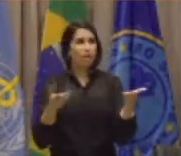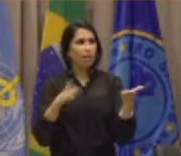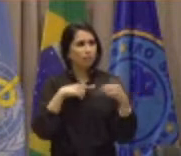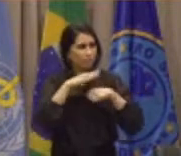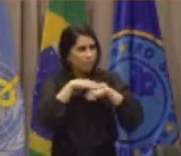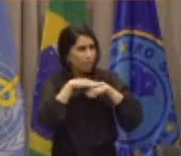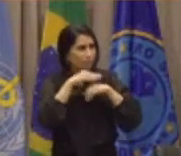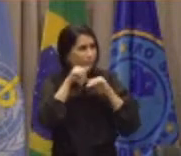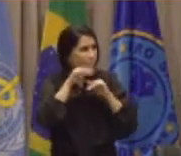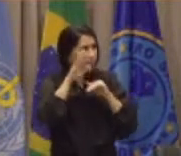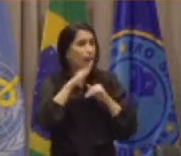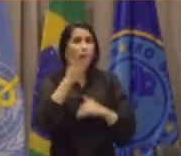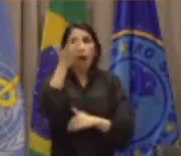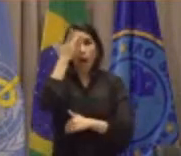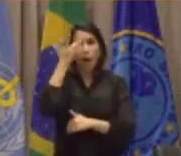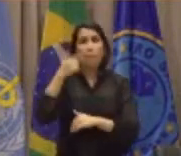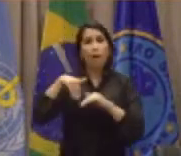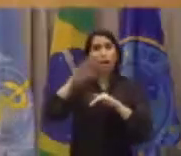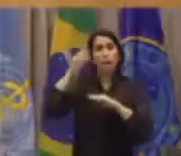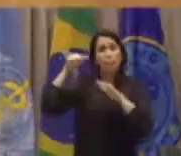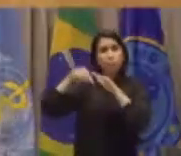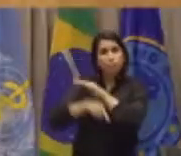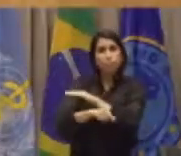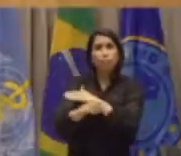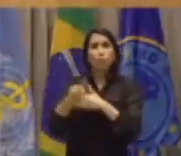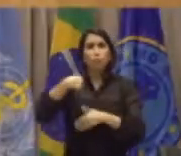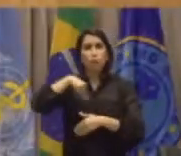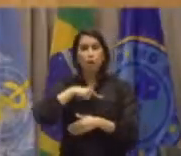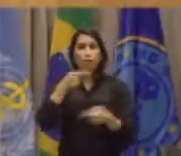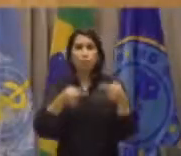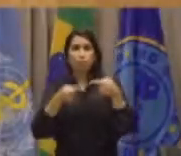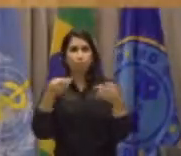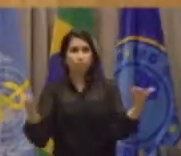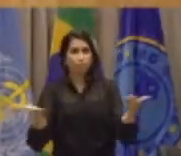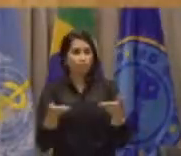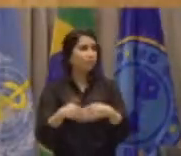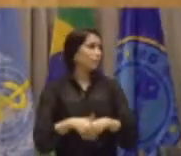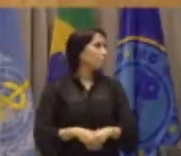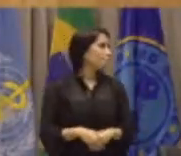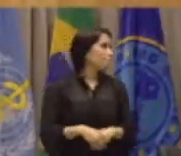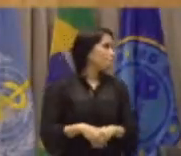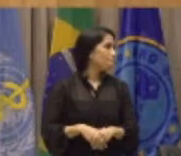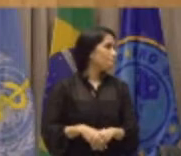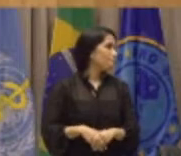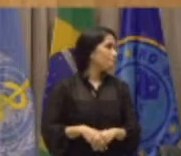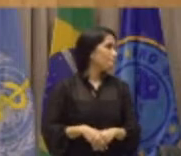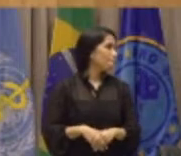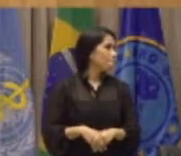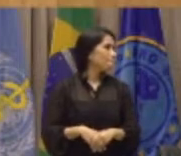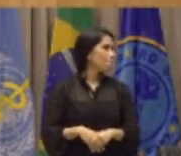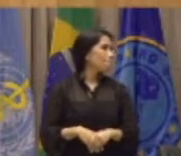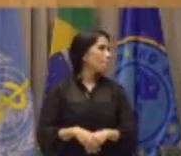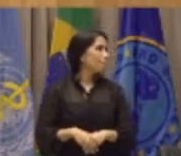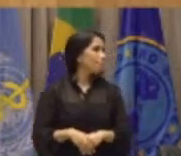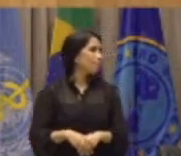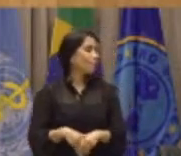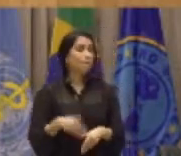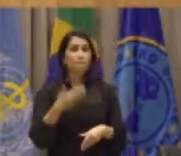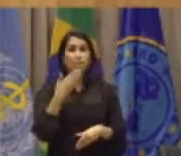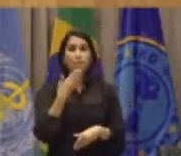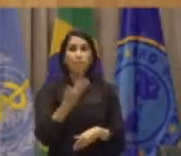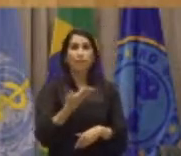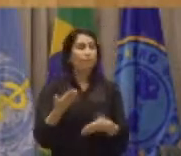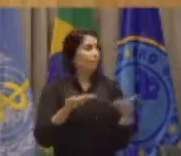organizers, maybe we could have some minutes, maybe tomorrow, to deepen the questions that we have today. And now we're going